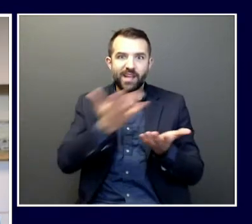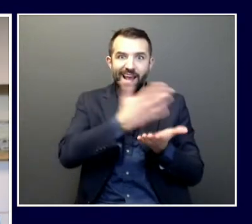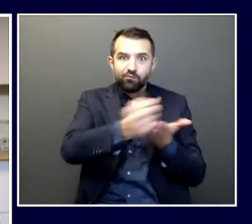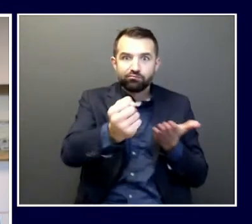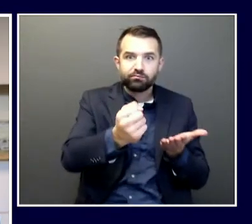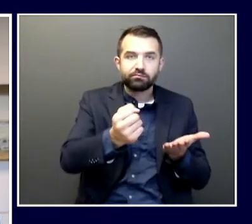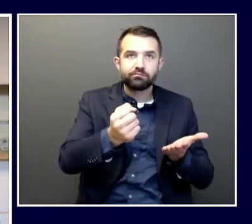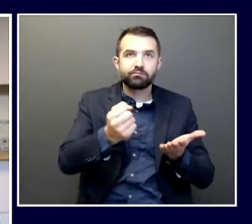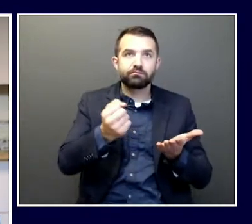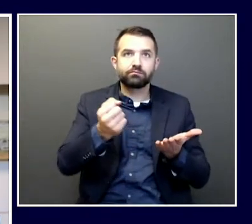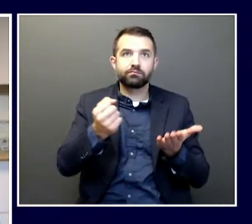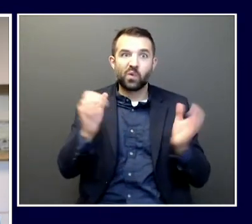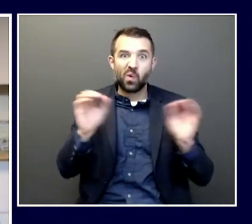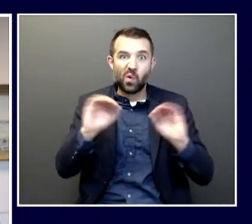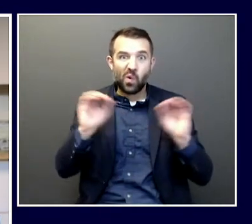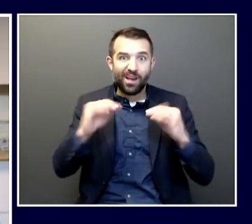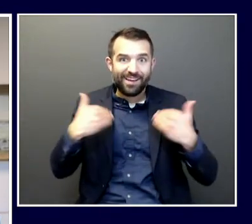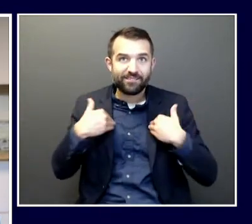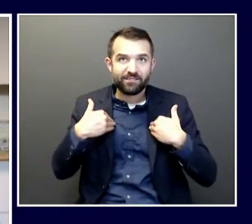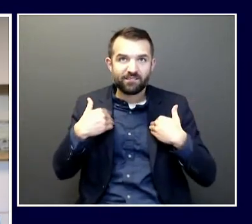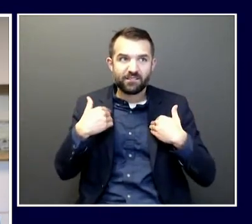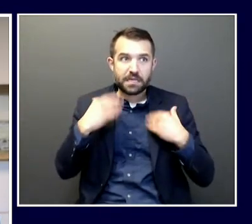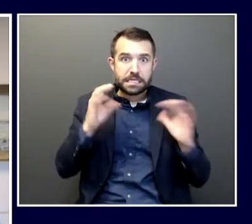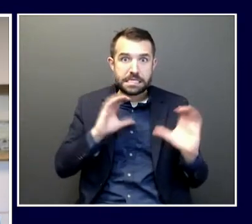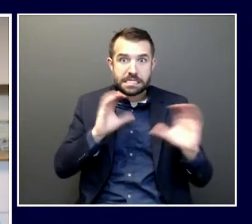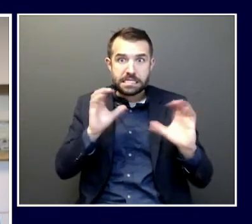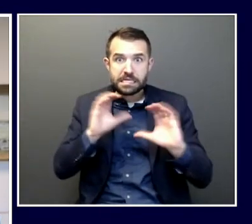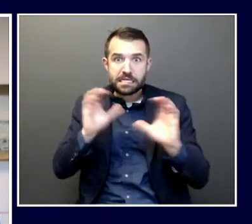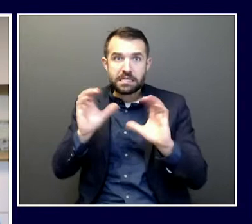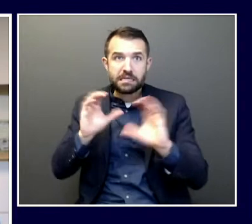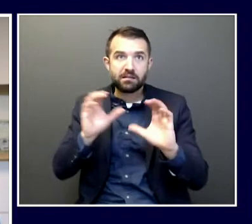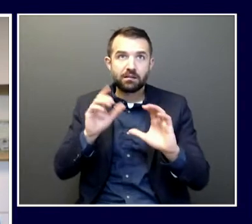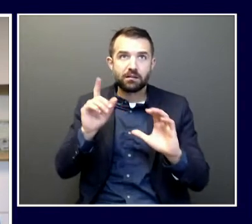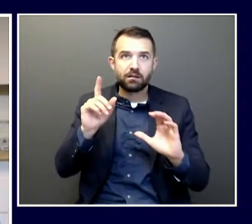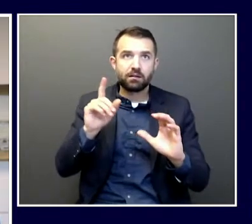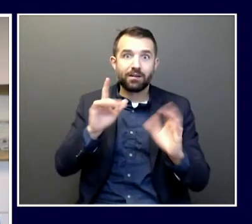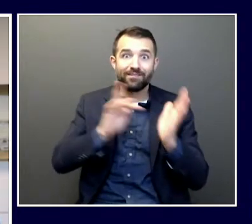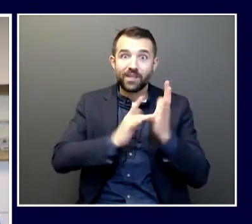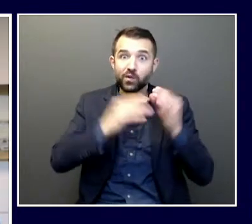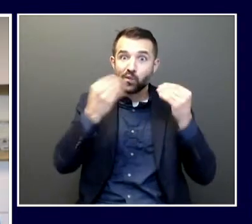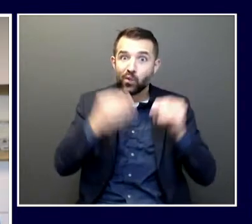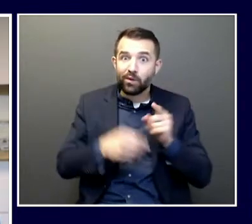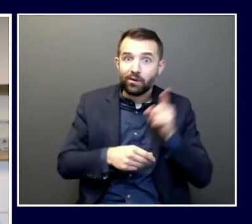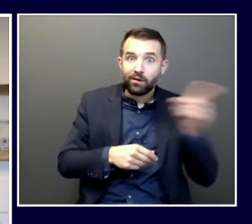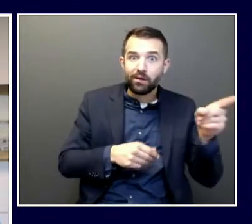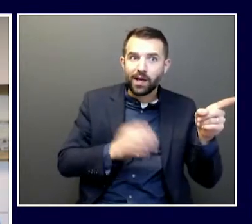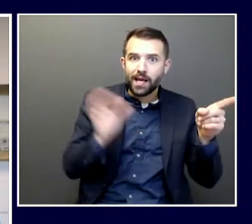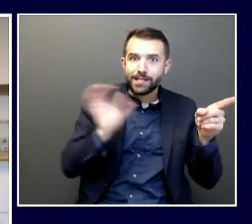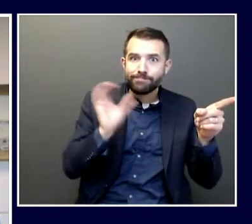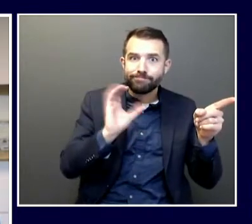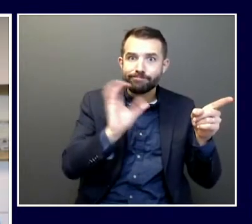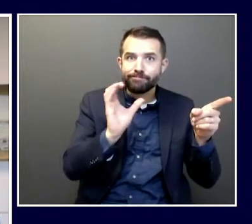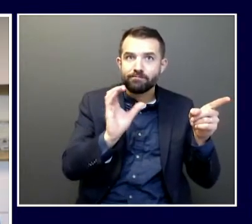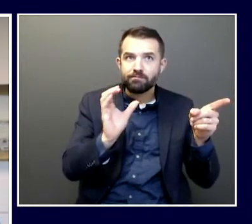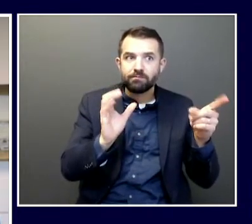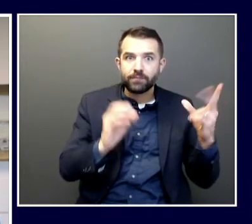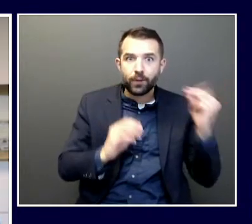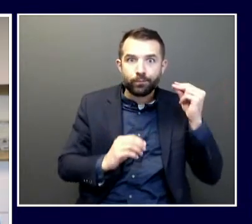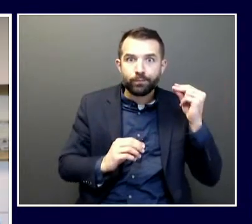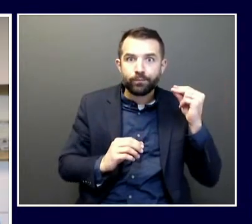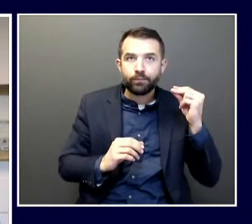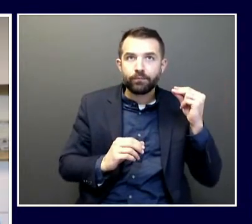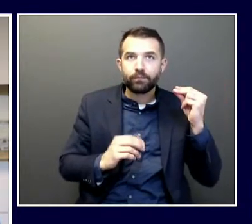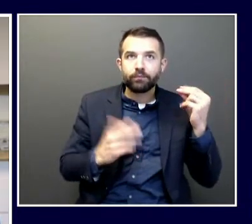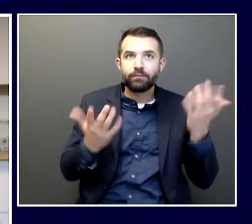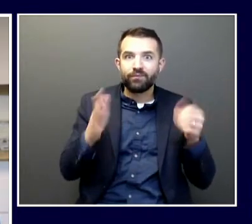is when she couldn't find a spot there, she tried to find a spot at a pharmacy. She said that the pharmacy appointments were booked for